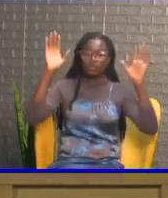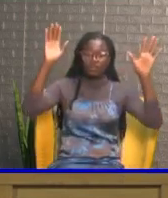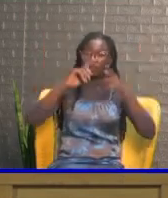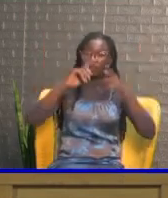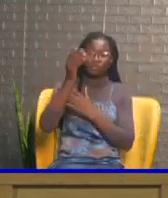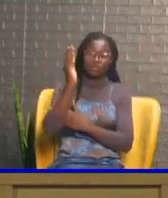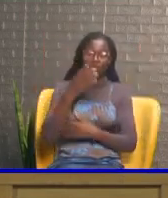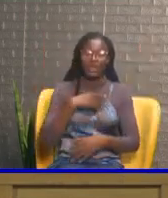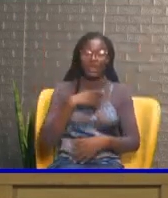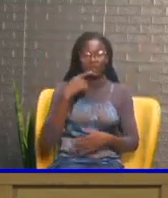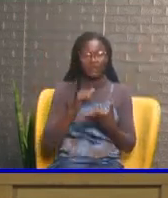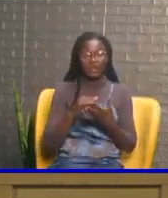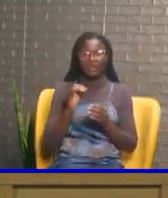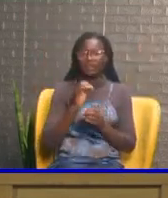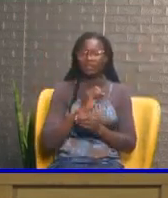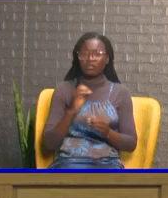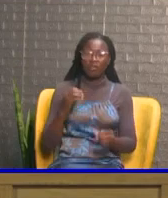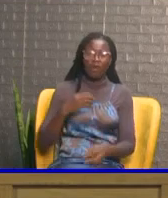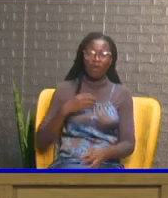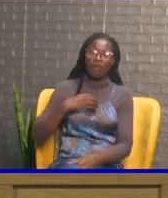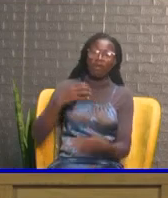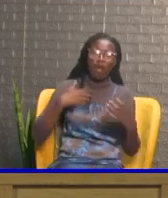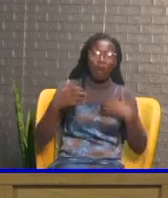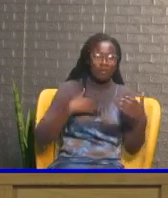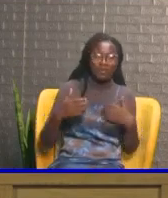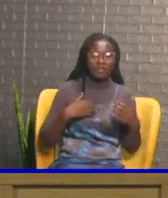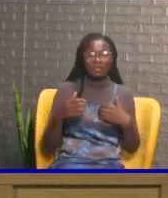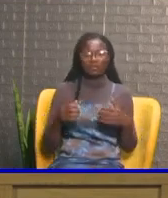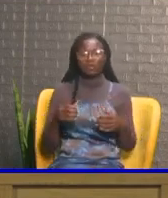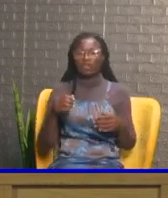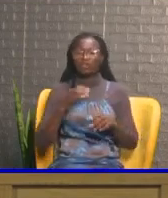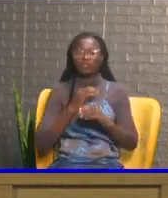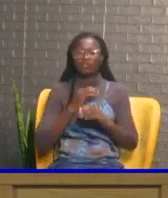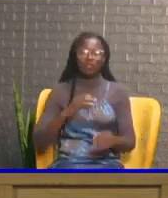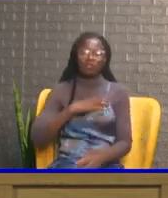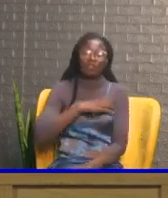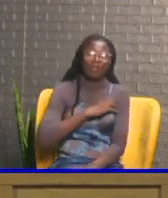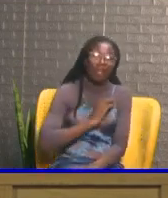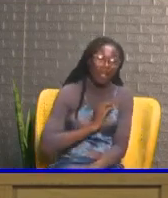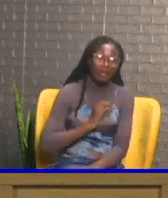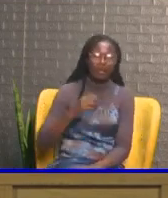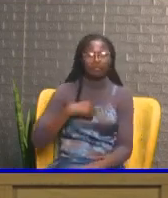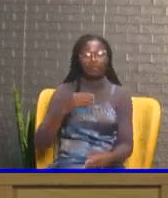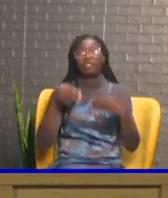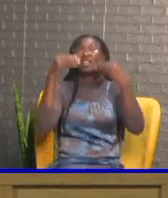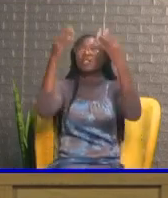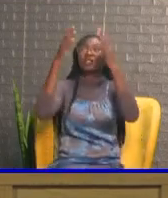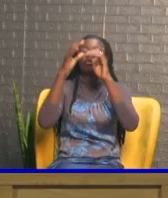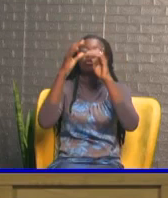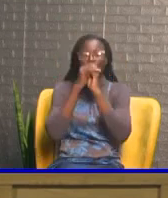no grumbling, no complaining. I'm giving you what? Worship. Are you following what I'm